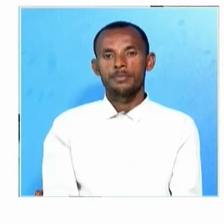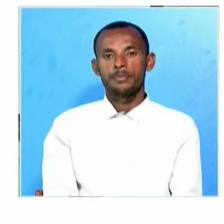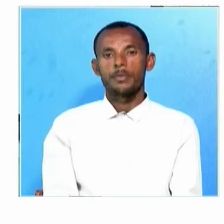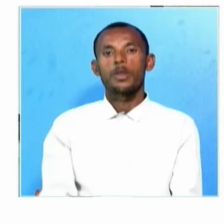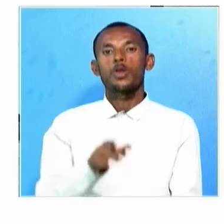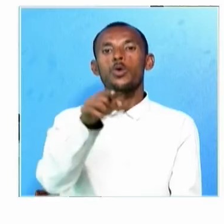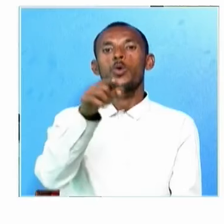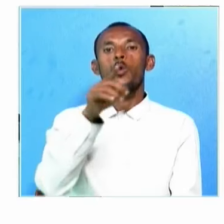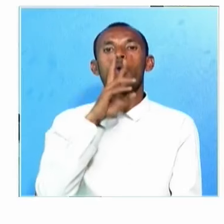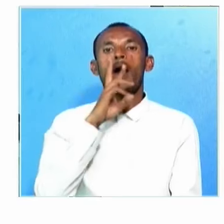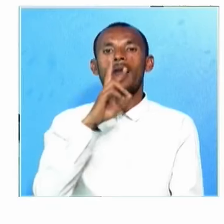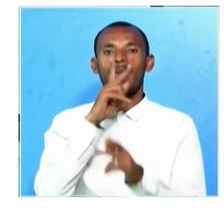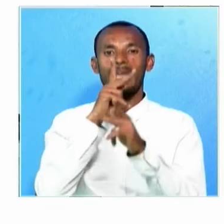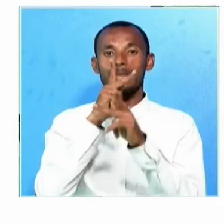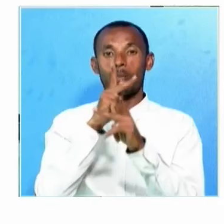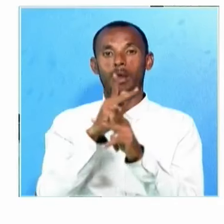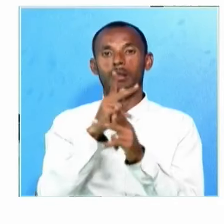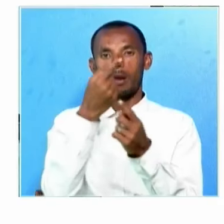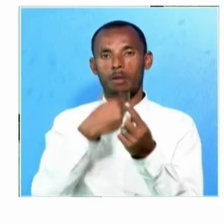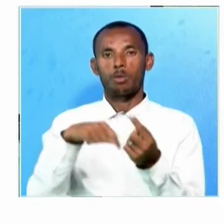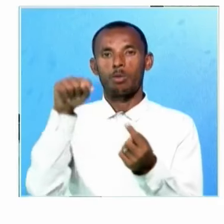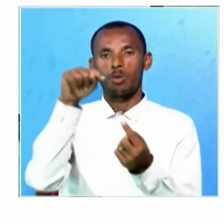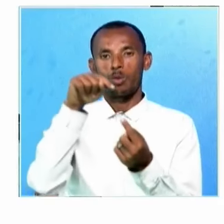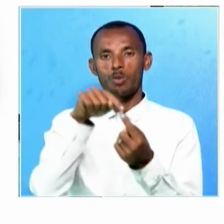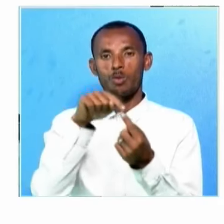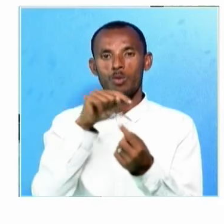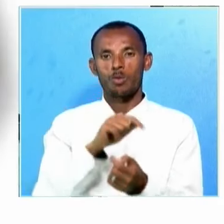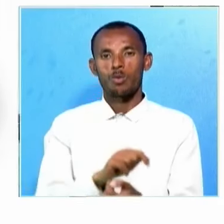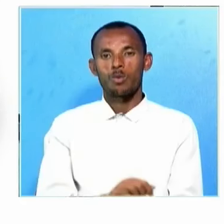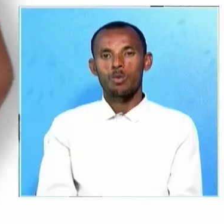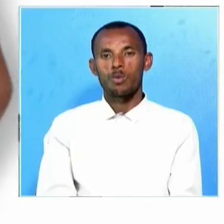you are expected to